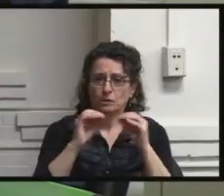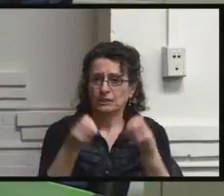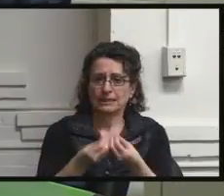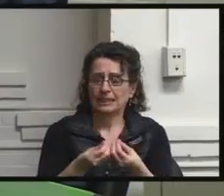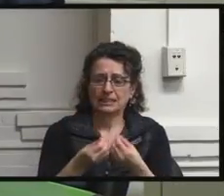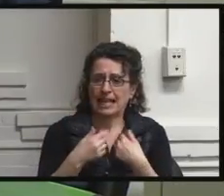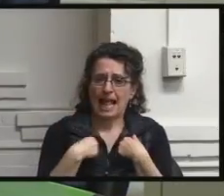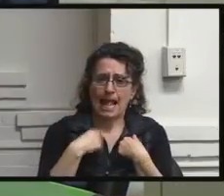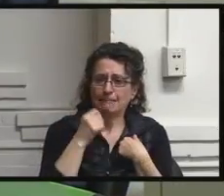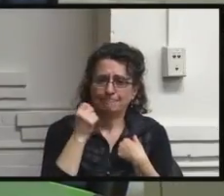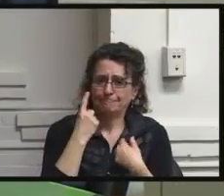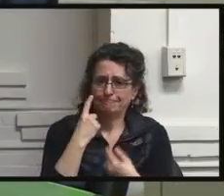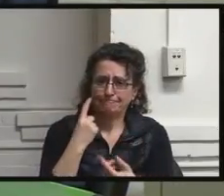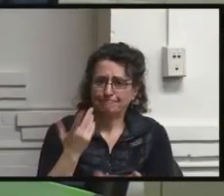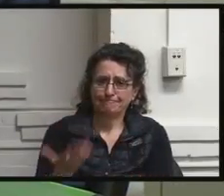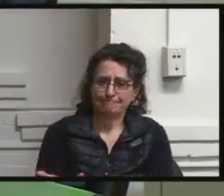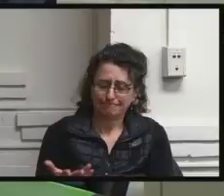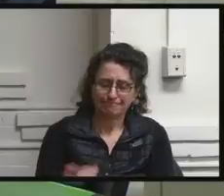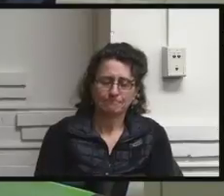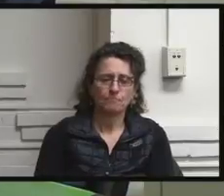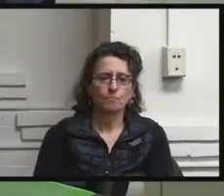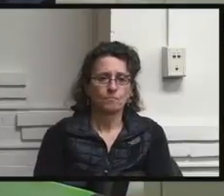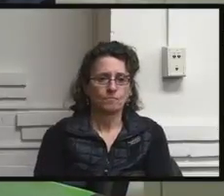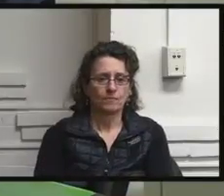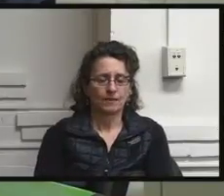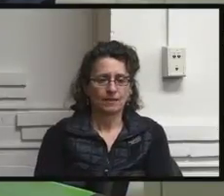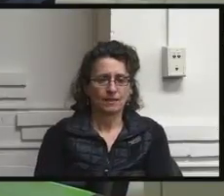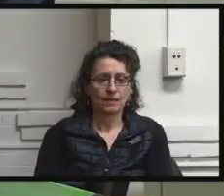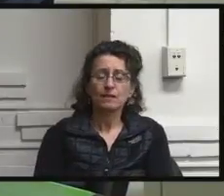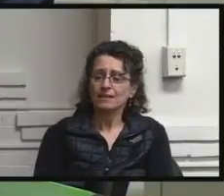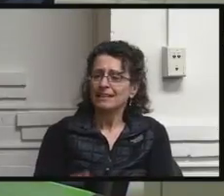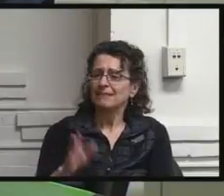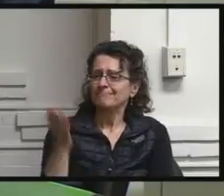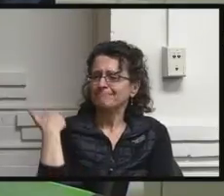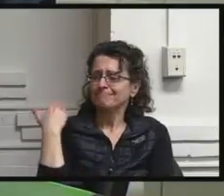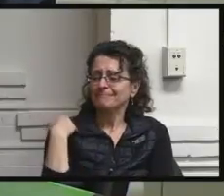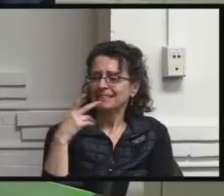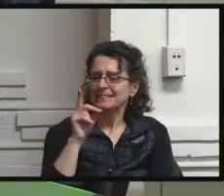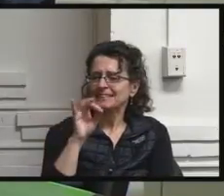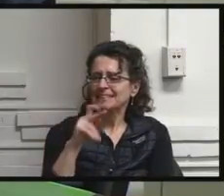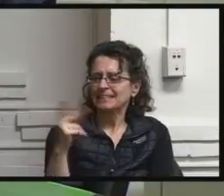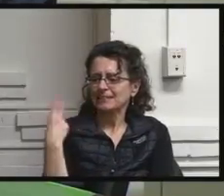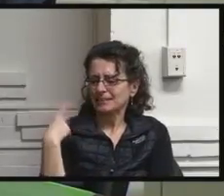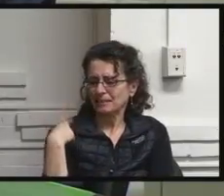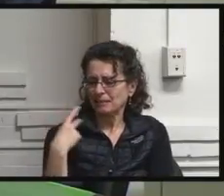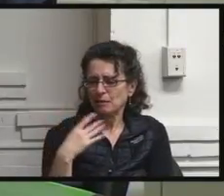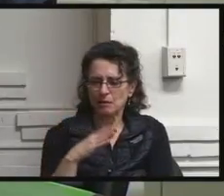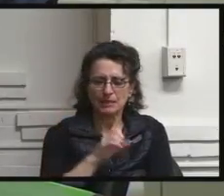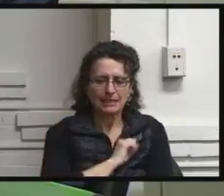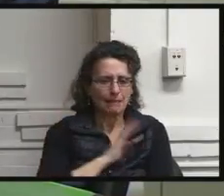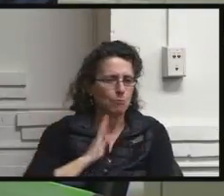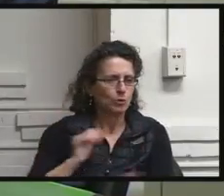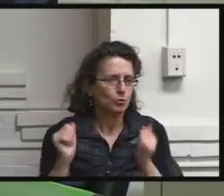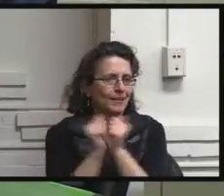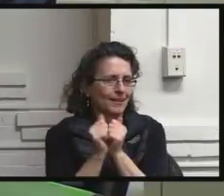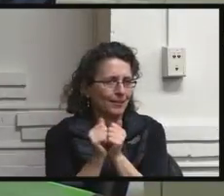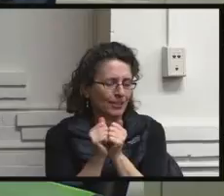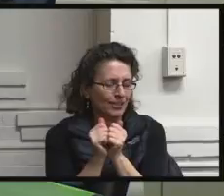and Dick, I can, you know, certainly remember, because I was on the board with you, and, you know, when